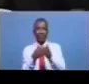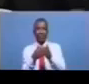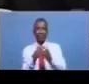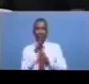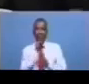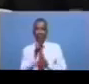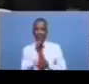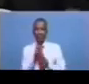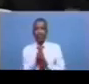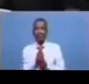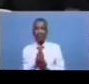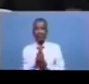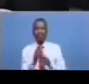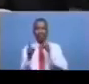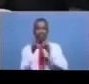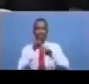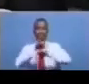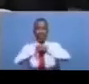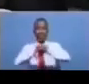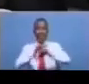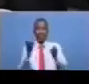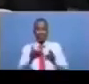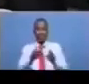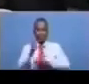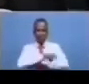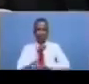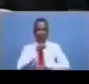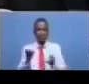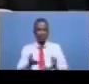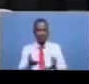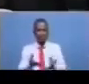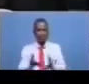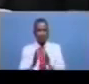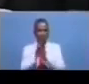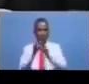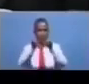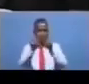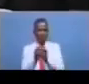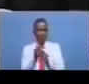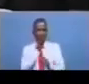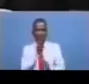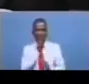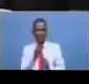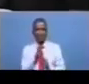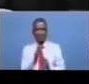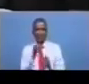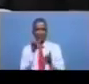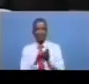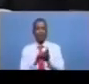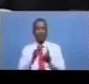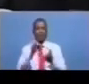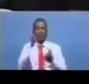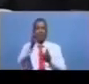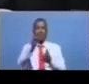Indeed, he's the one who usually addresses us. Today he's not here. I was hoping to ask him whether indeed that he's been served